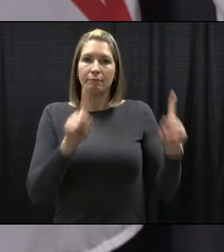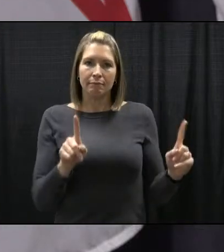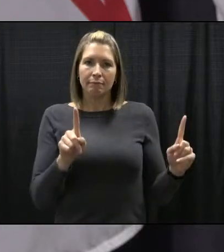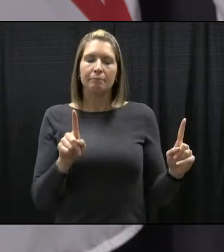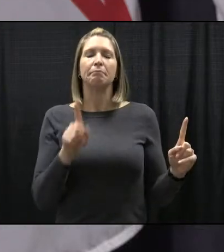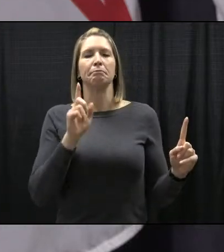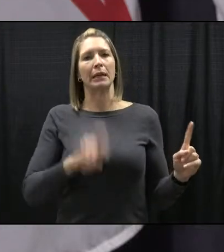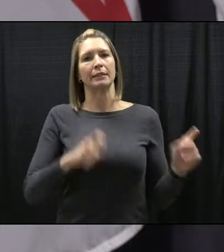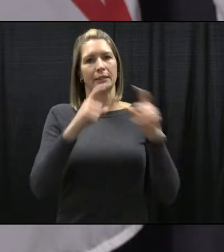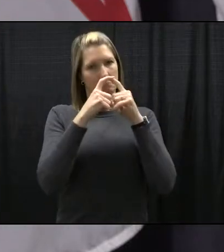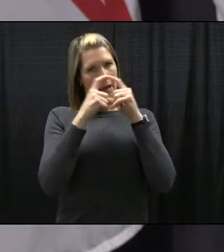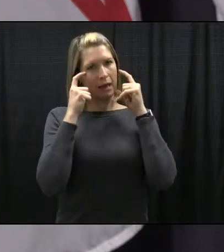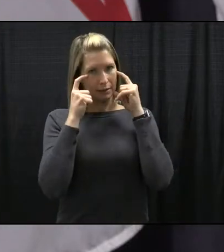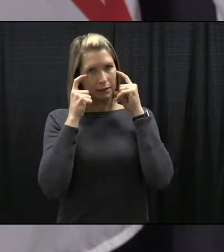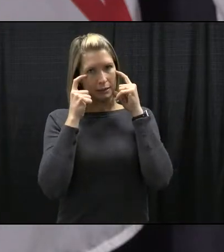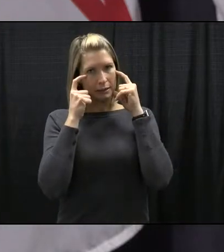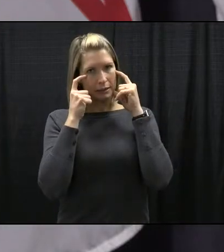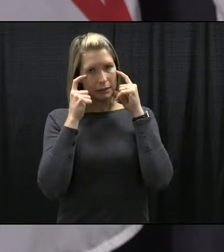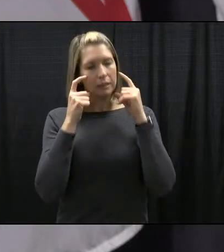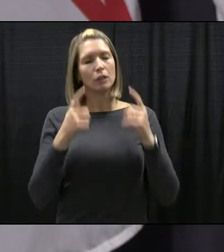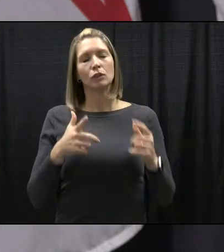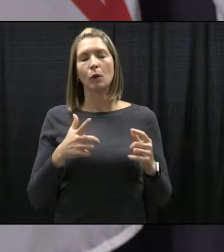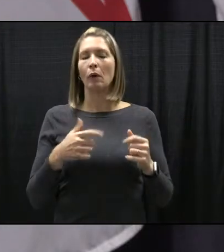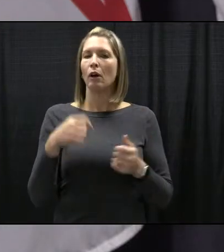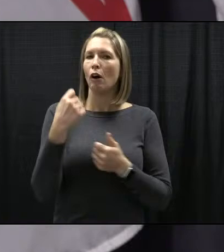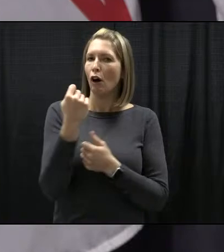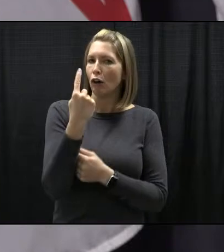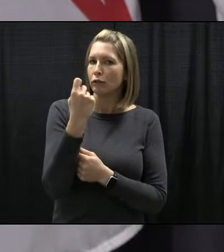must collect the contact information for attendees